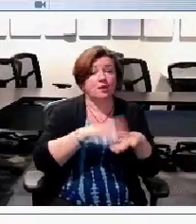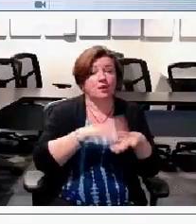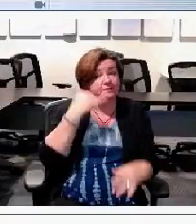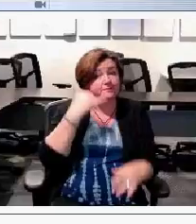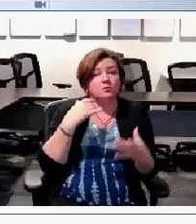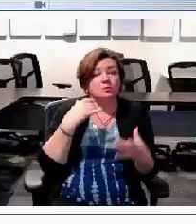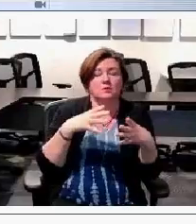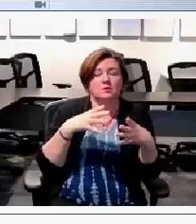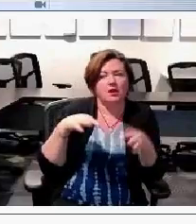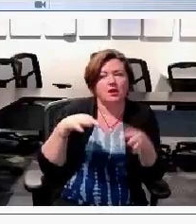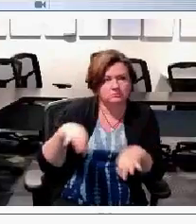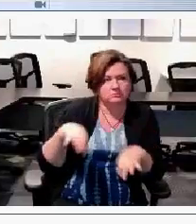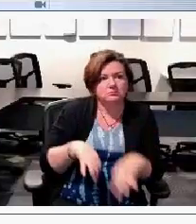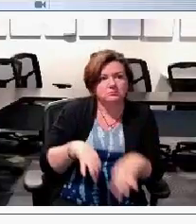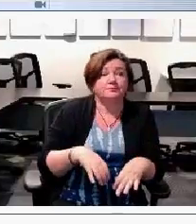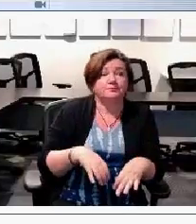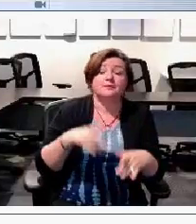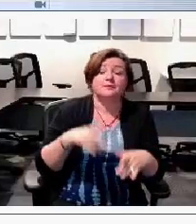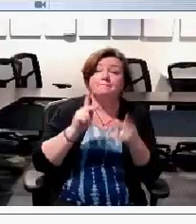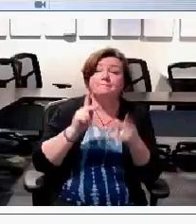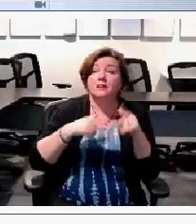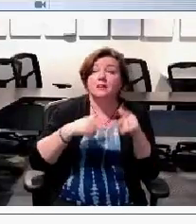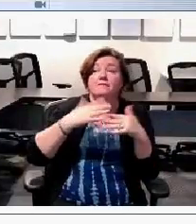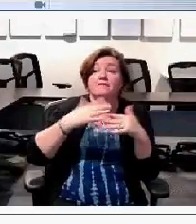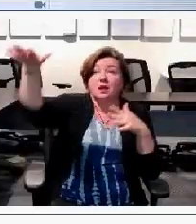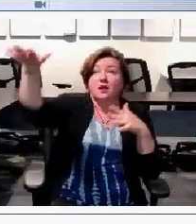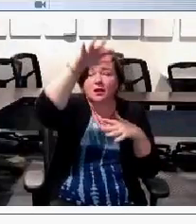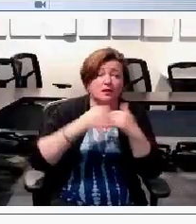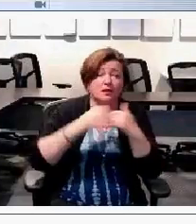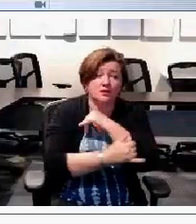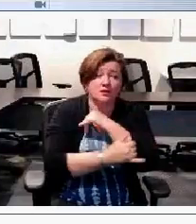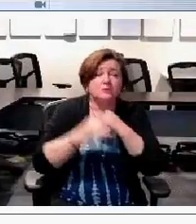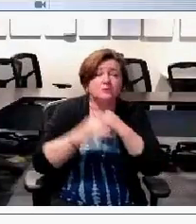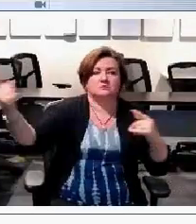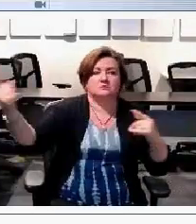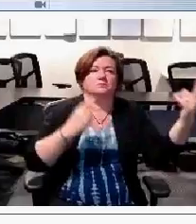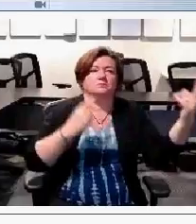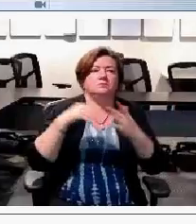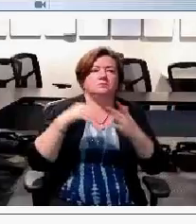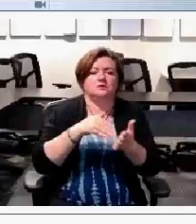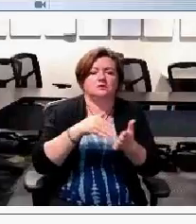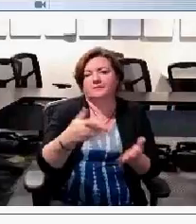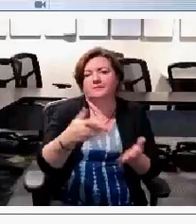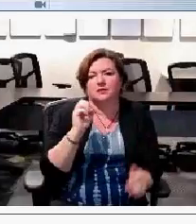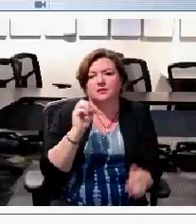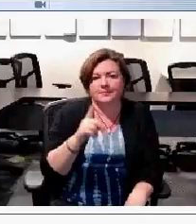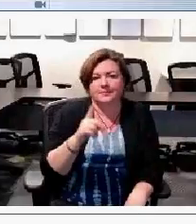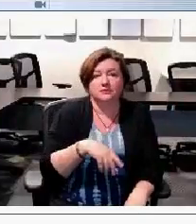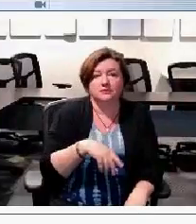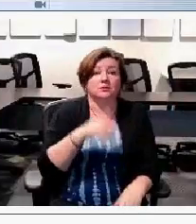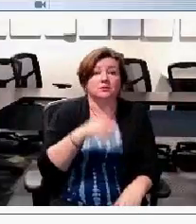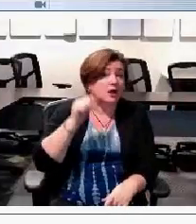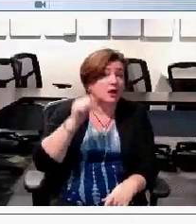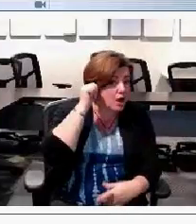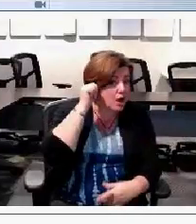families do come into Edmonton frequently, and we definitely try to coordinate with those appointments. So if they're coming in for audiology